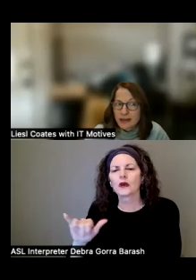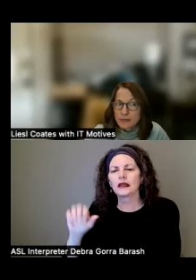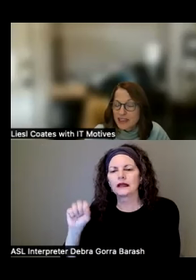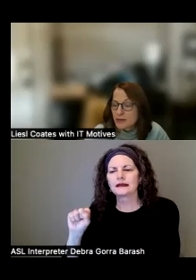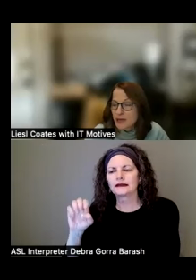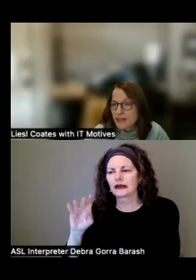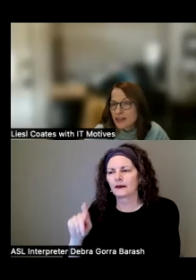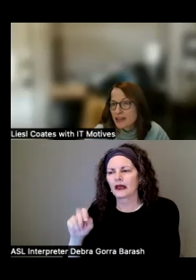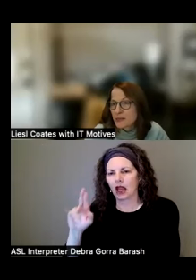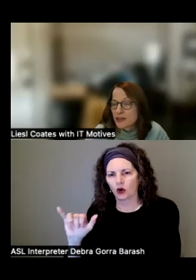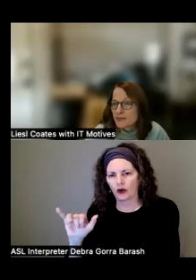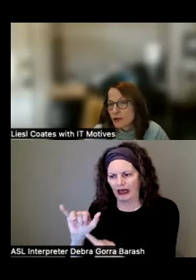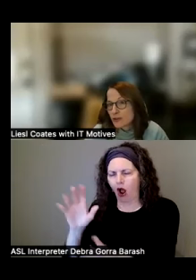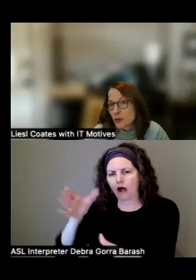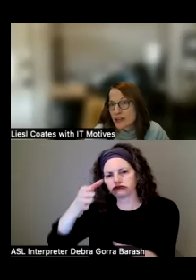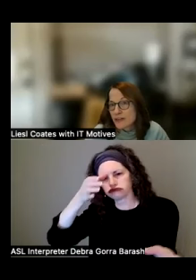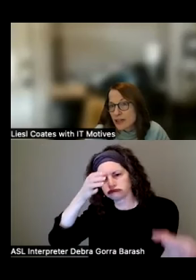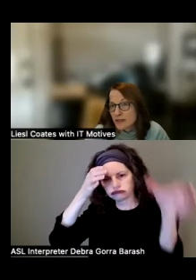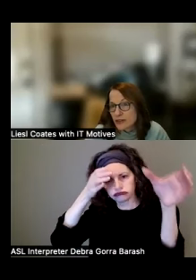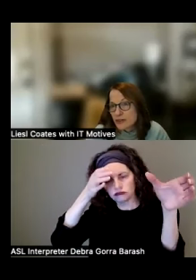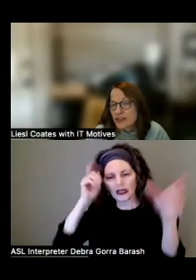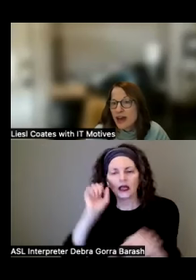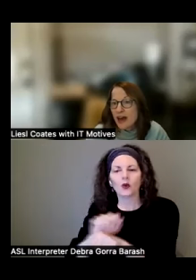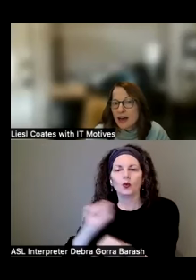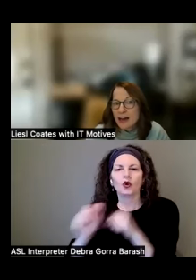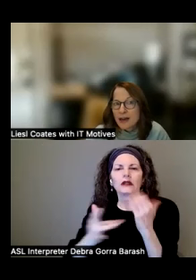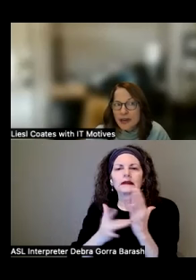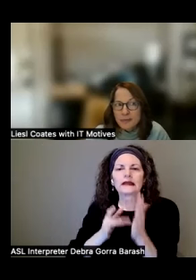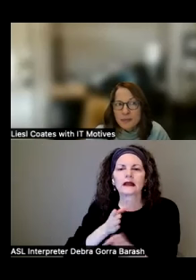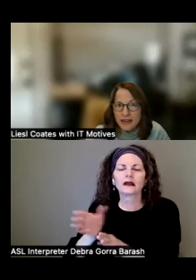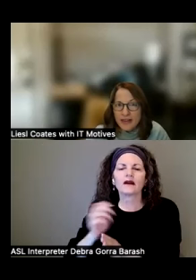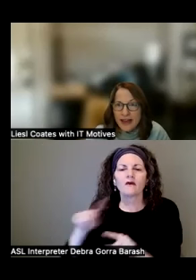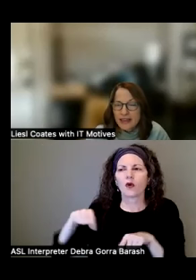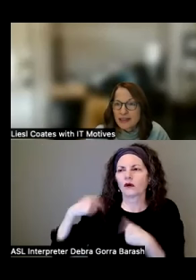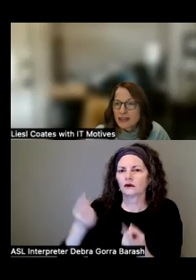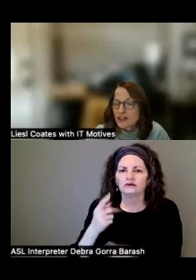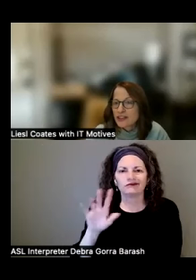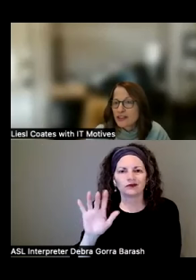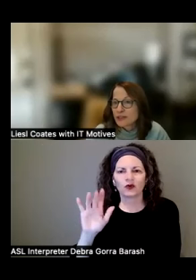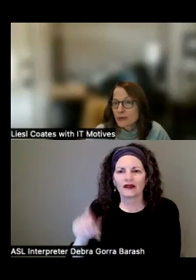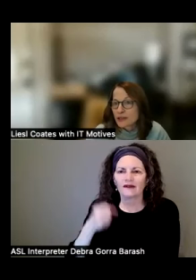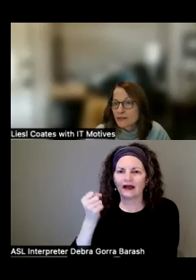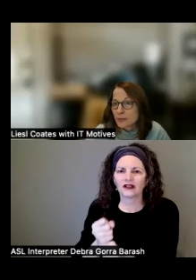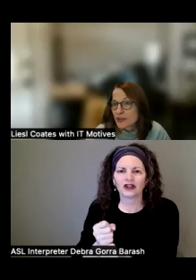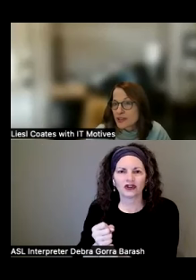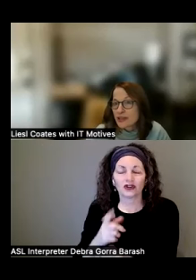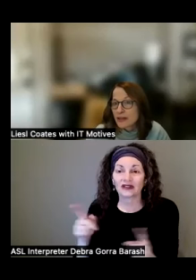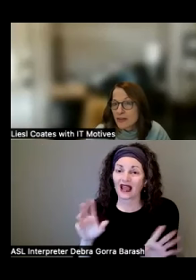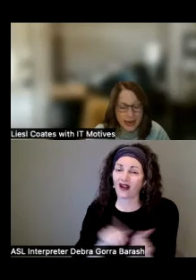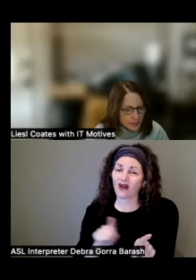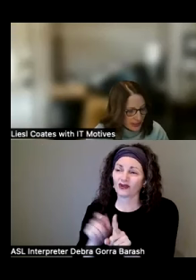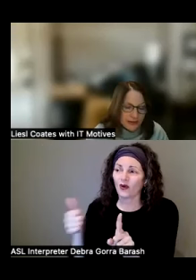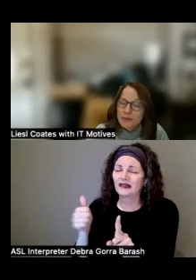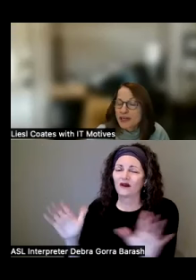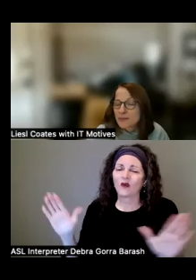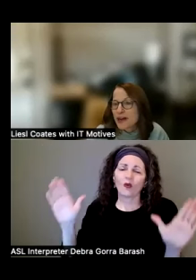and because he's been in the tech community for over 25 years. But beyond that, he is just a really wonderful person and